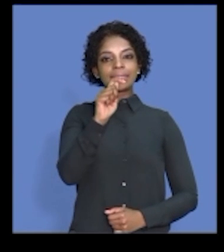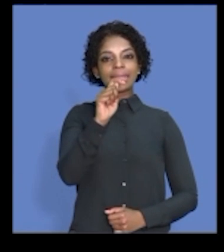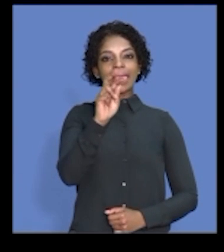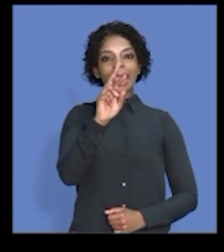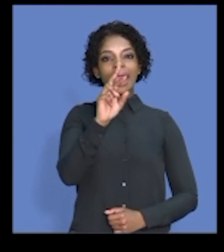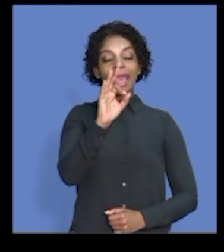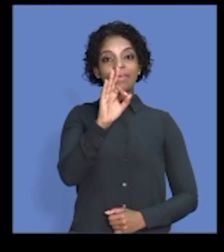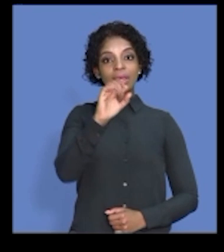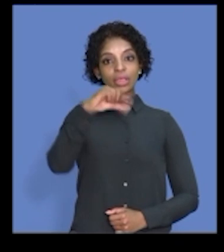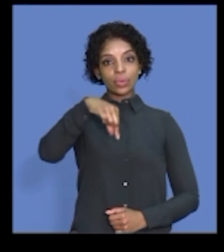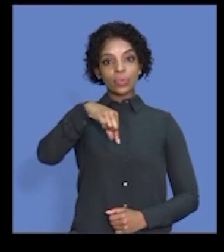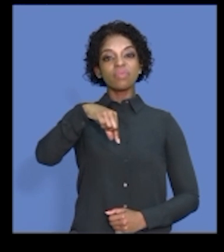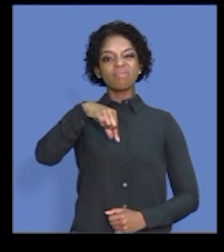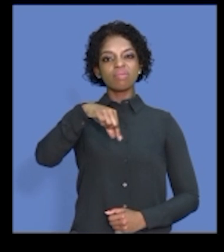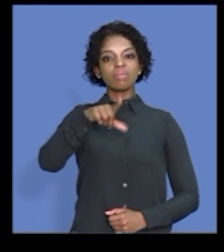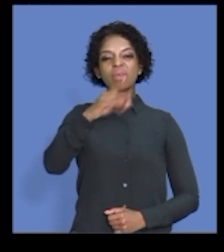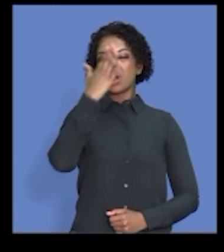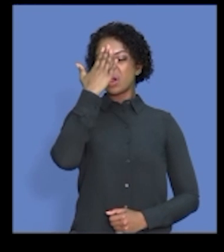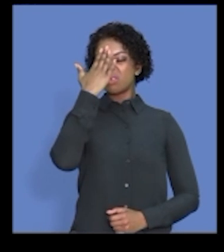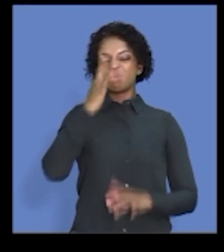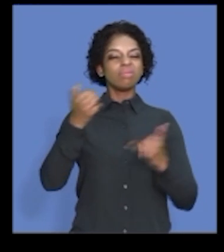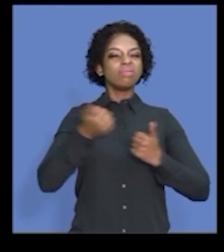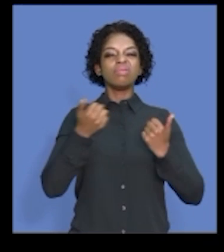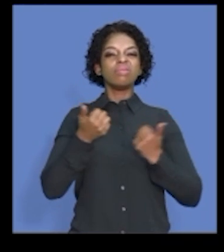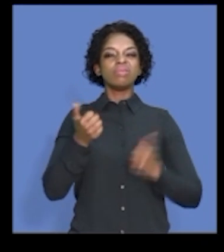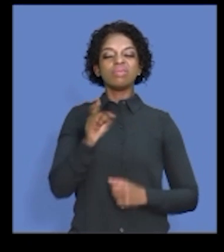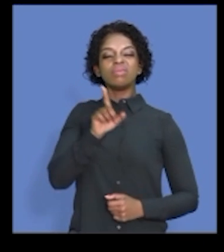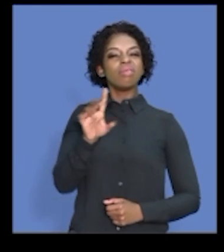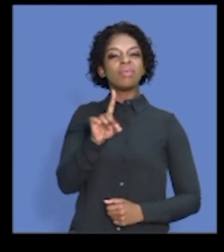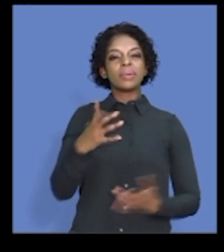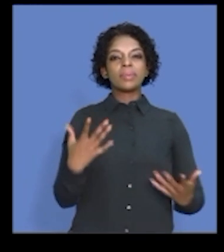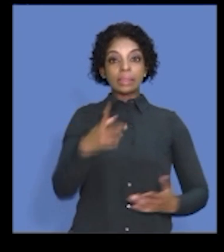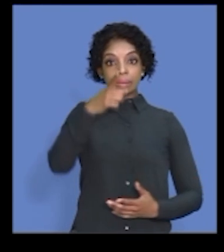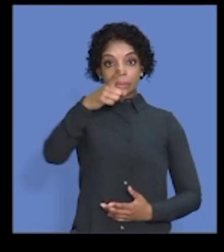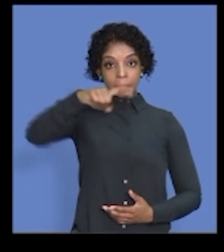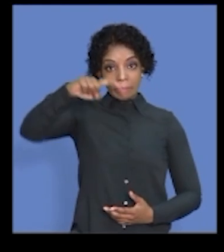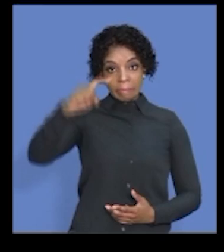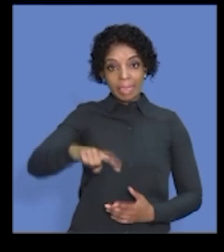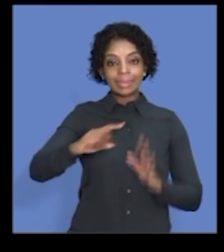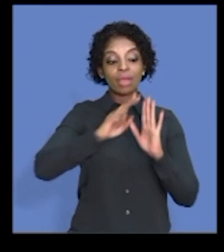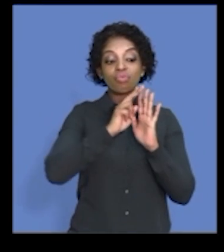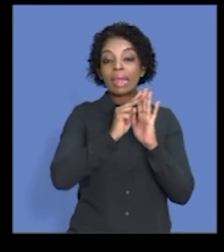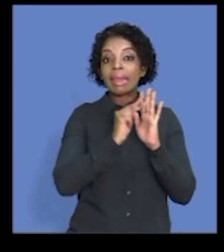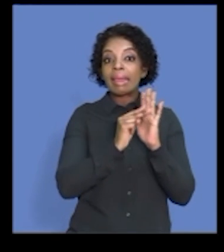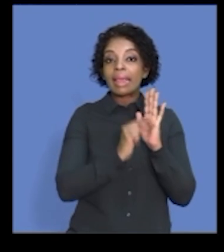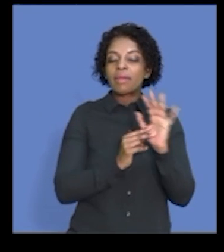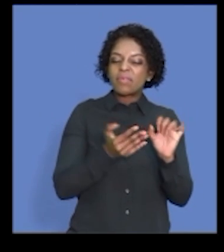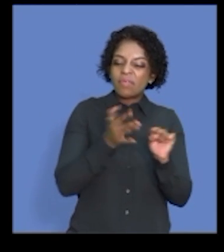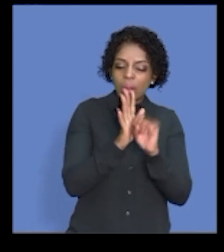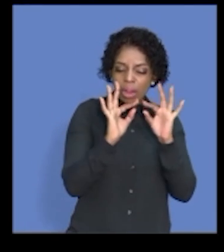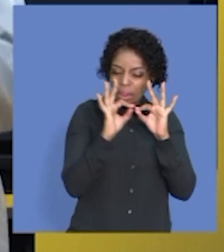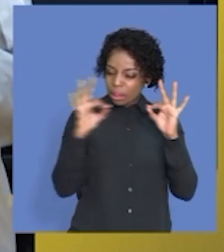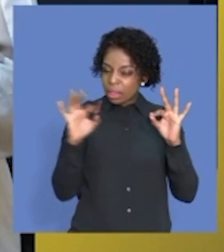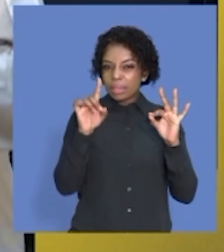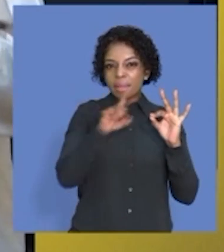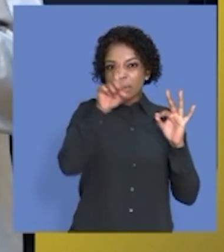RTFQ. You know what that stands for, don't you? By now you know already that you have to read the full question.